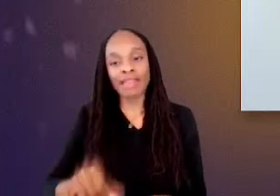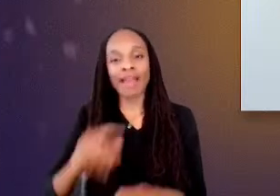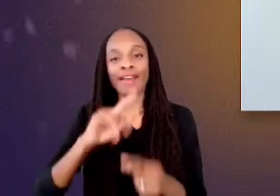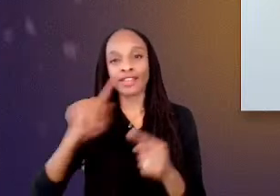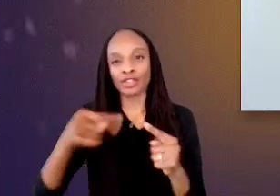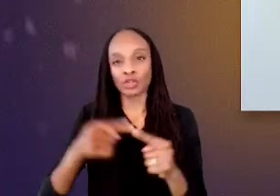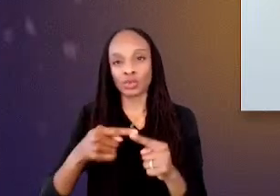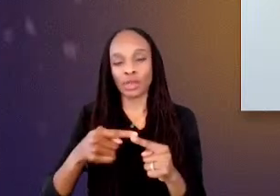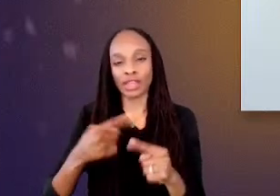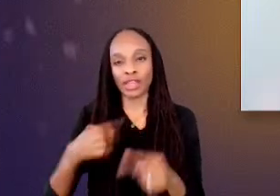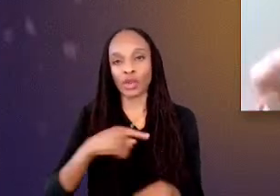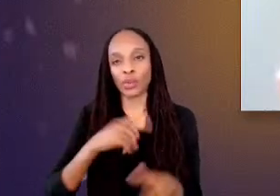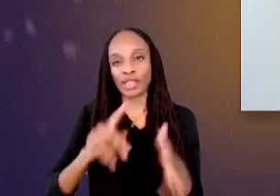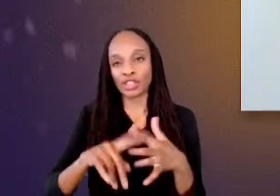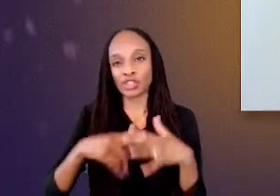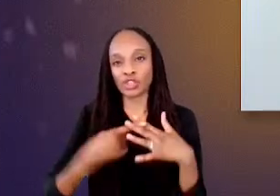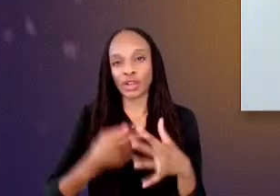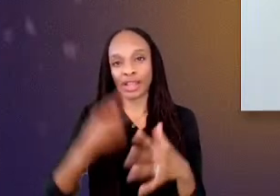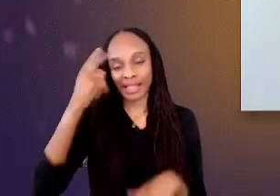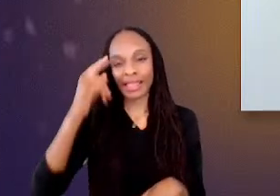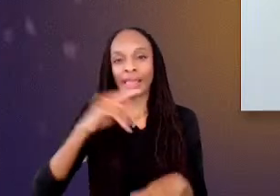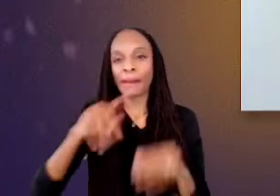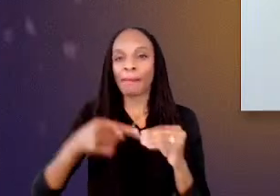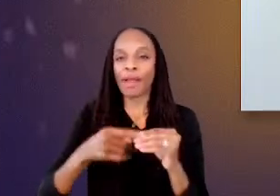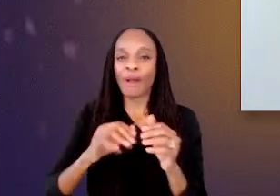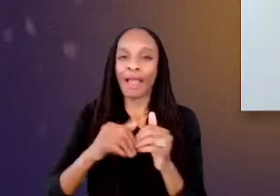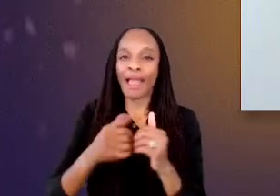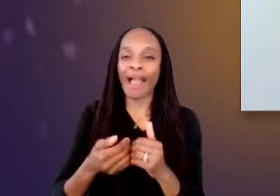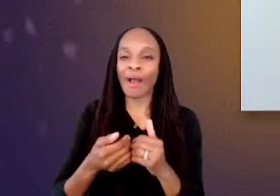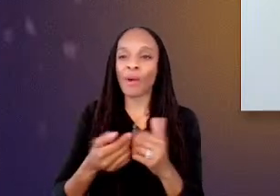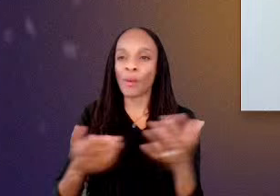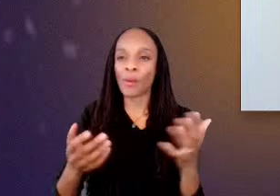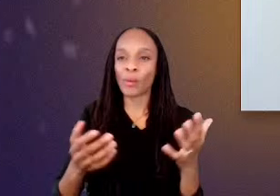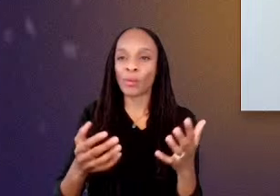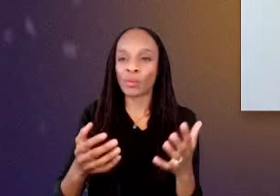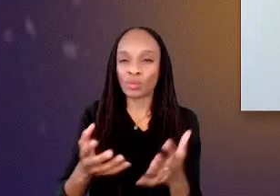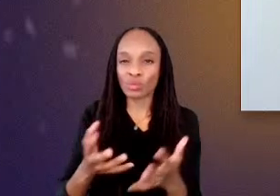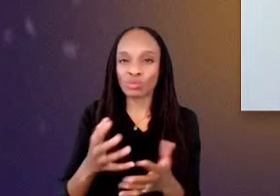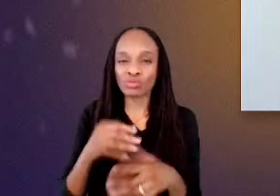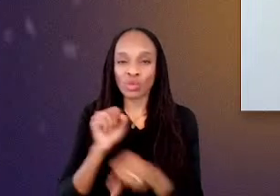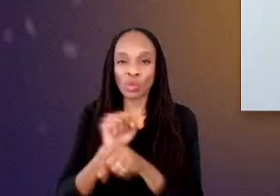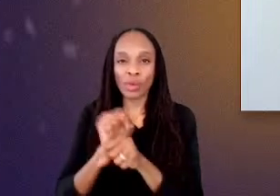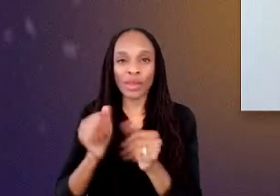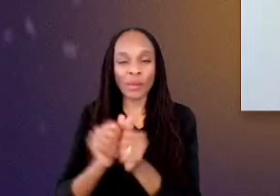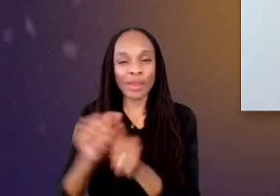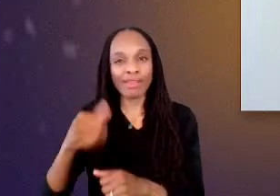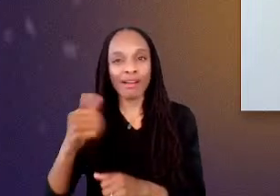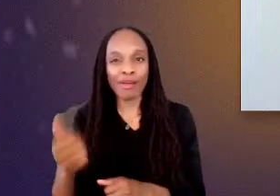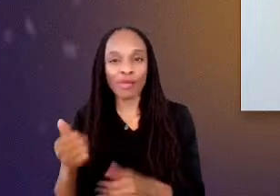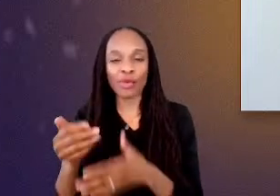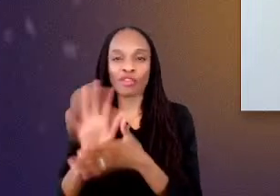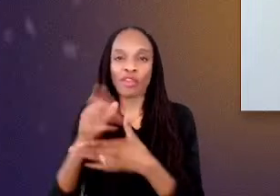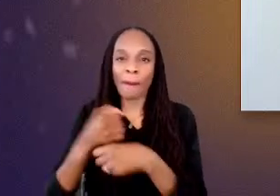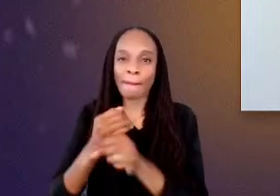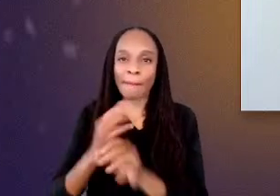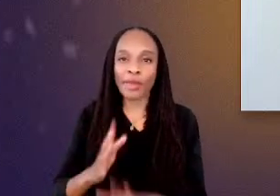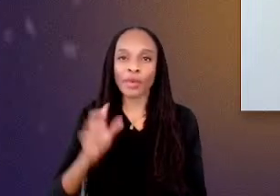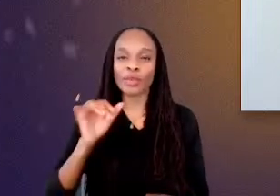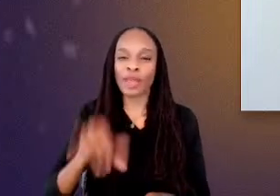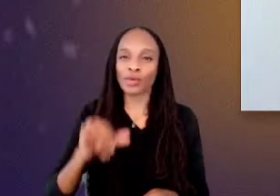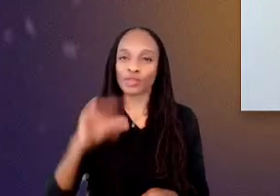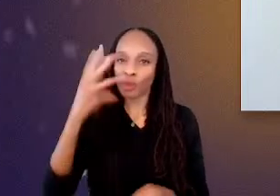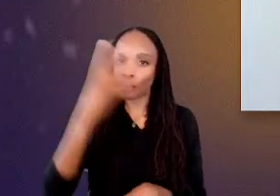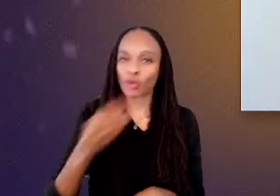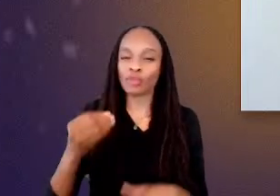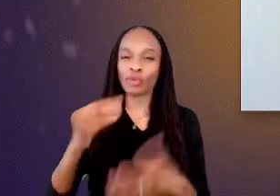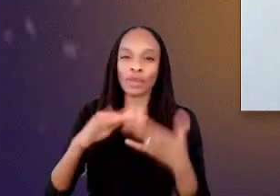about how the act of doing something together with other filmmakers was such a beautiful community building act